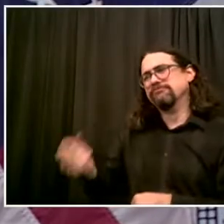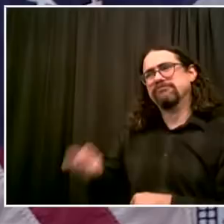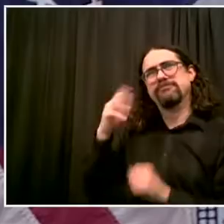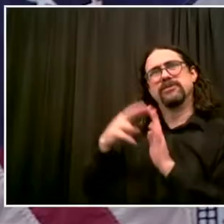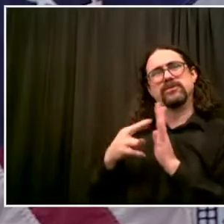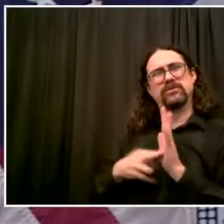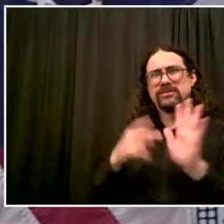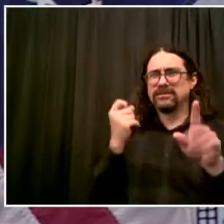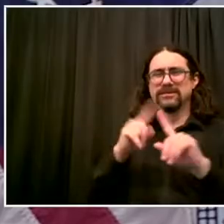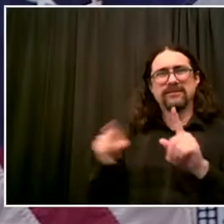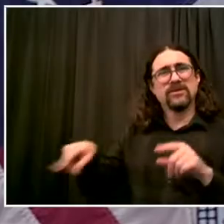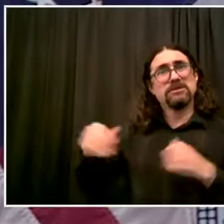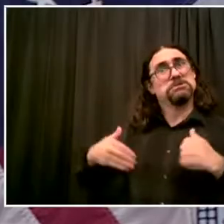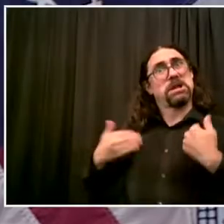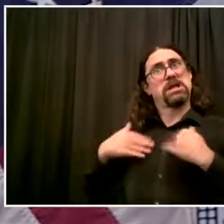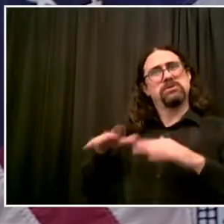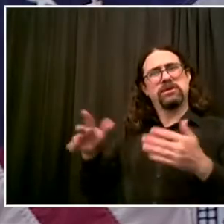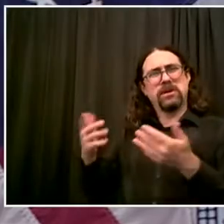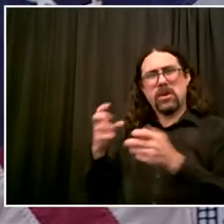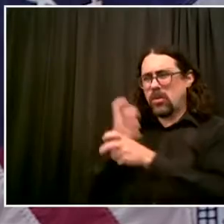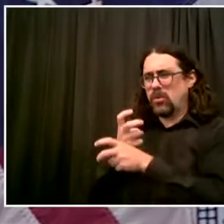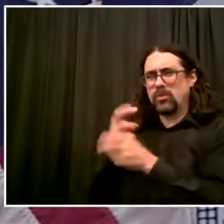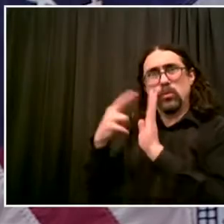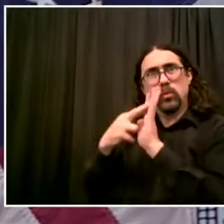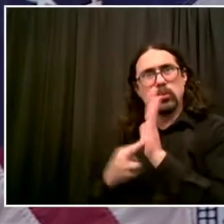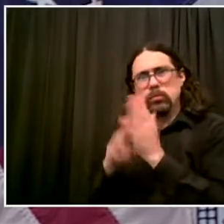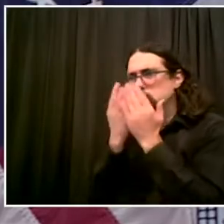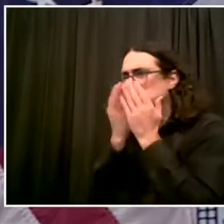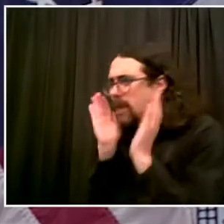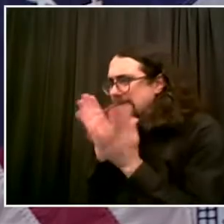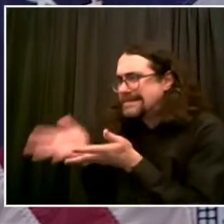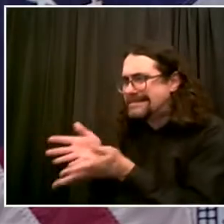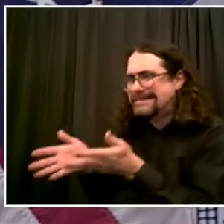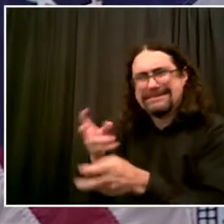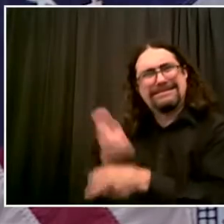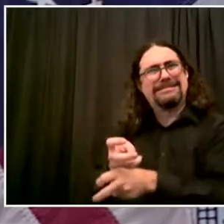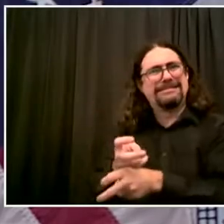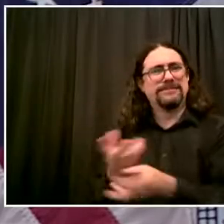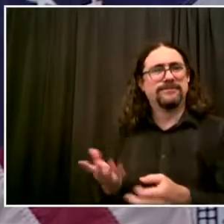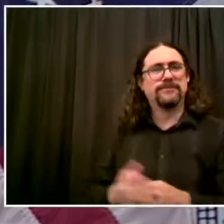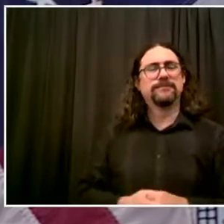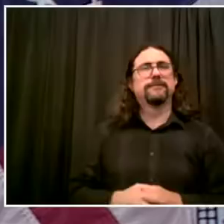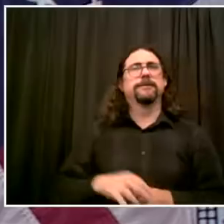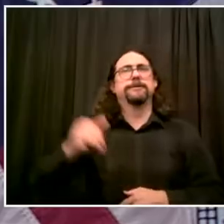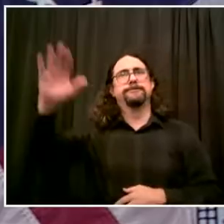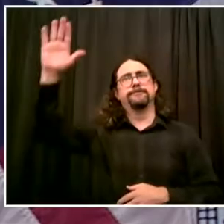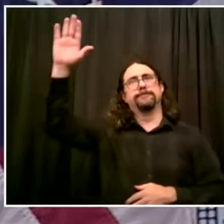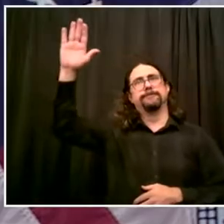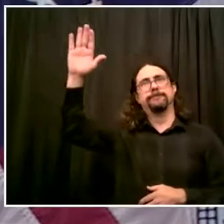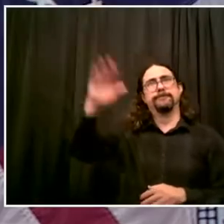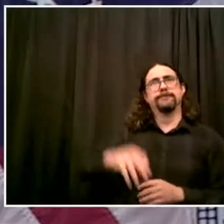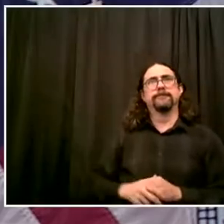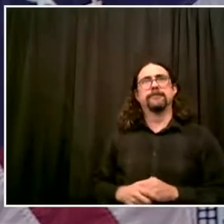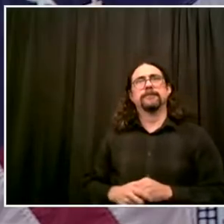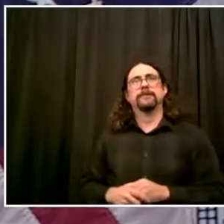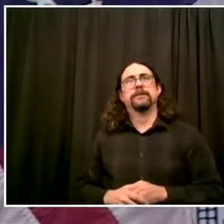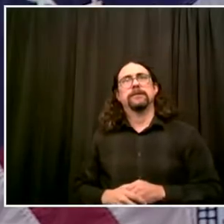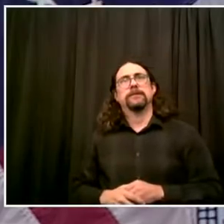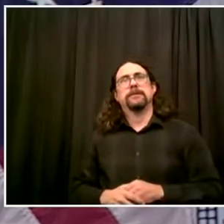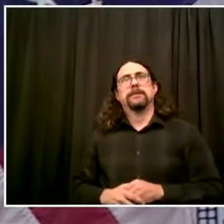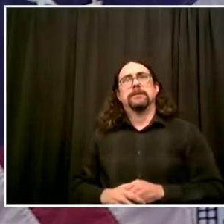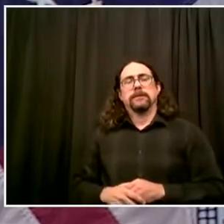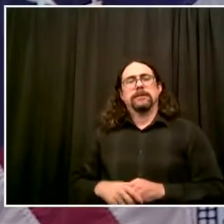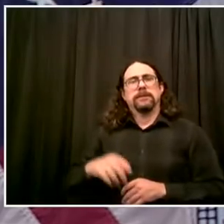Hey, good morning, all. Mr. Mayor, I'm wondering whether you think that Long Island municipalities